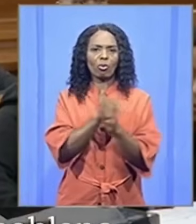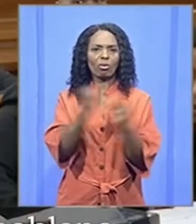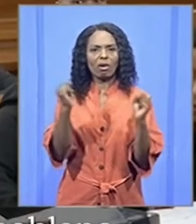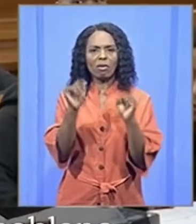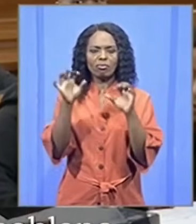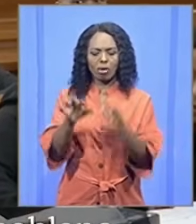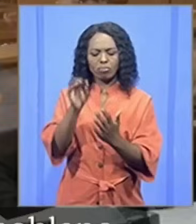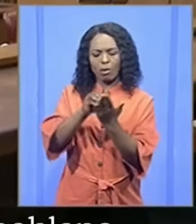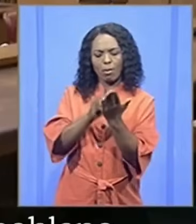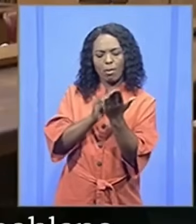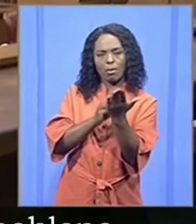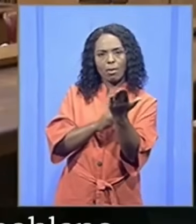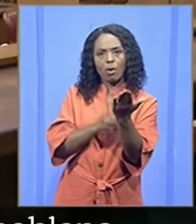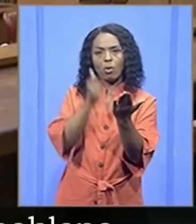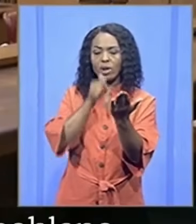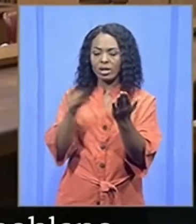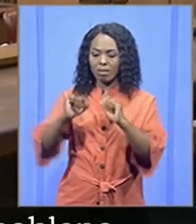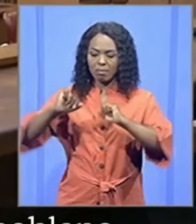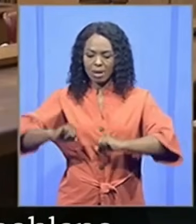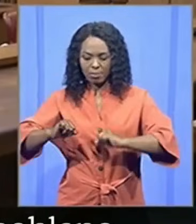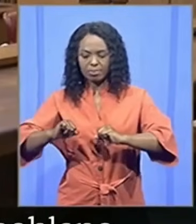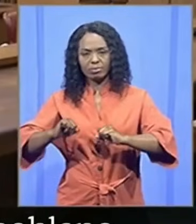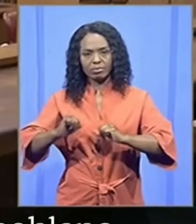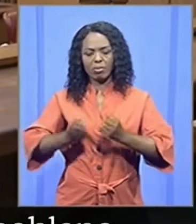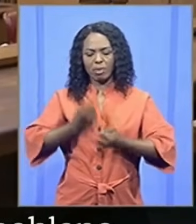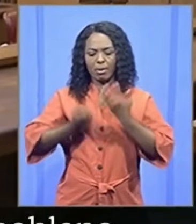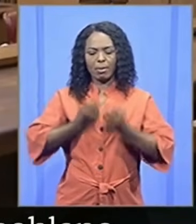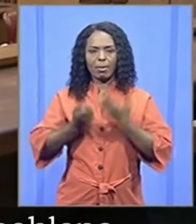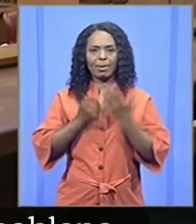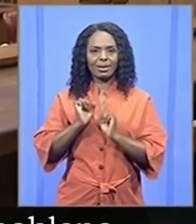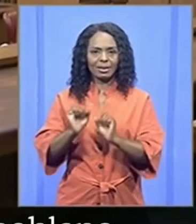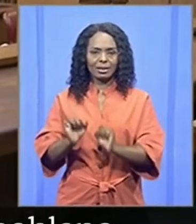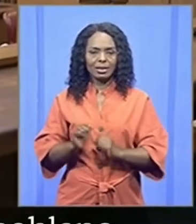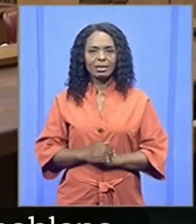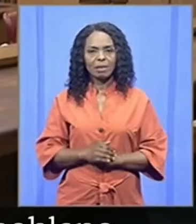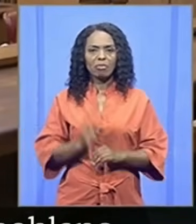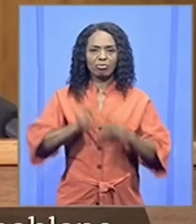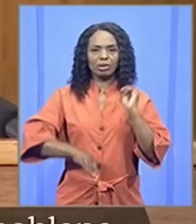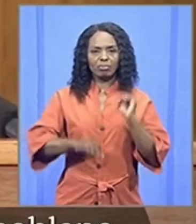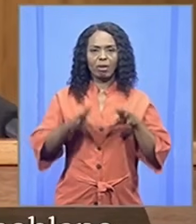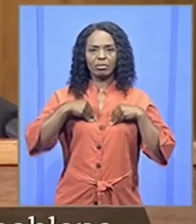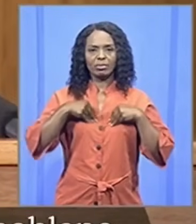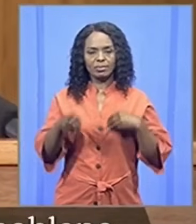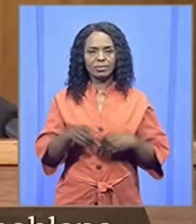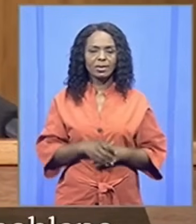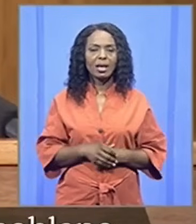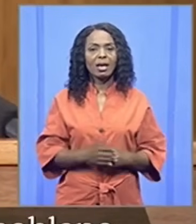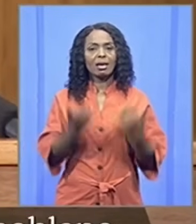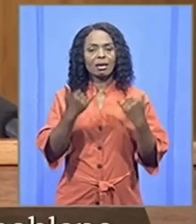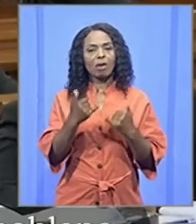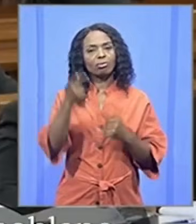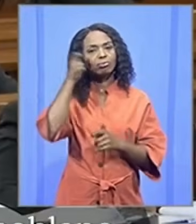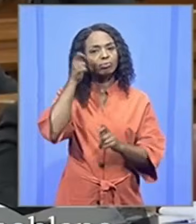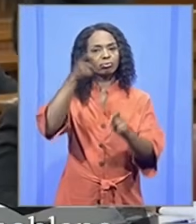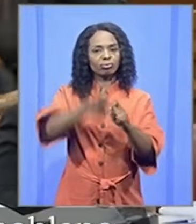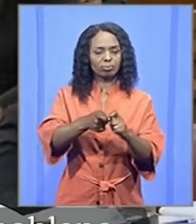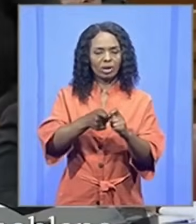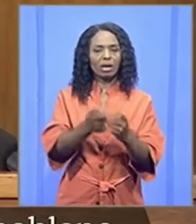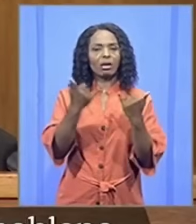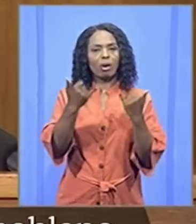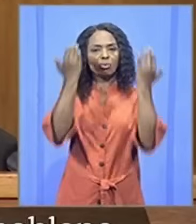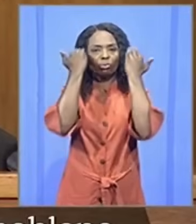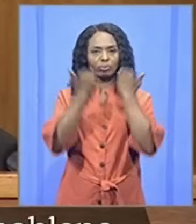a dumela ditatofatšo nakong ya boipobolo bja gagwe. Moahlodi Ratha Mokgwatleng o tla dira sephetho mabapi le go